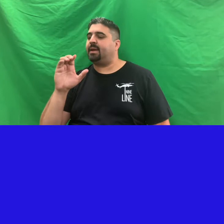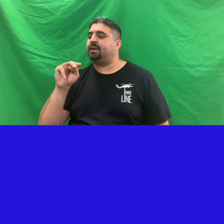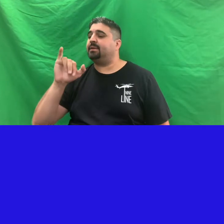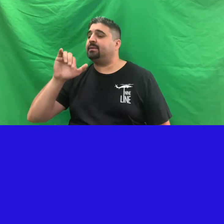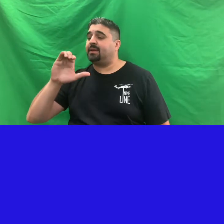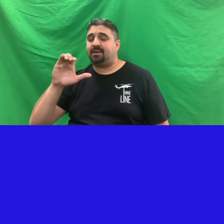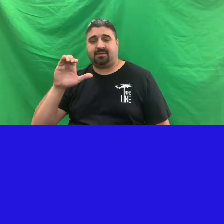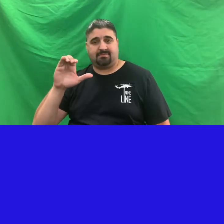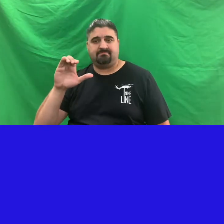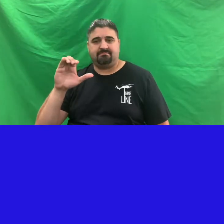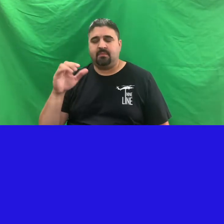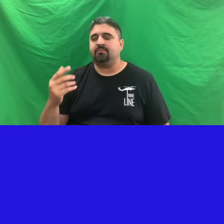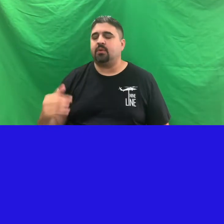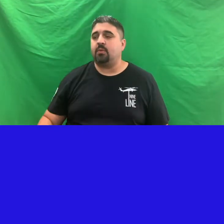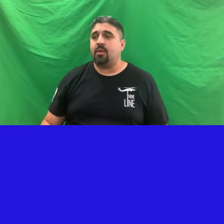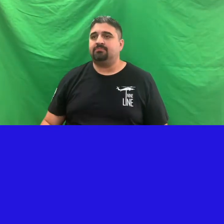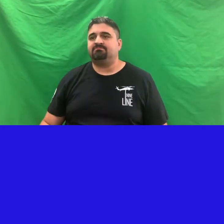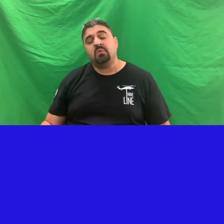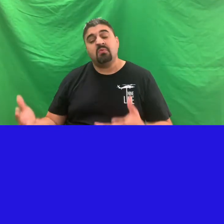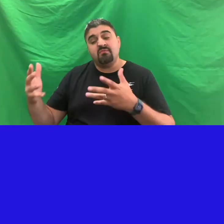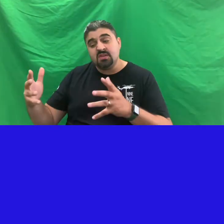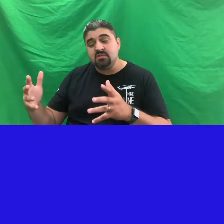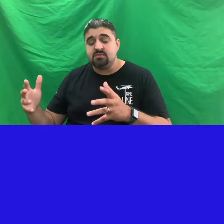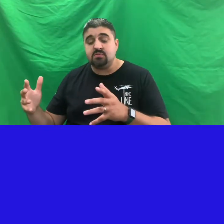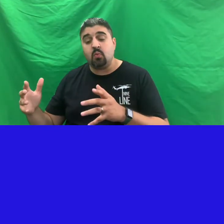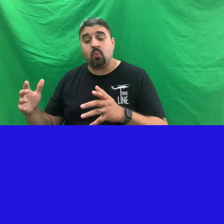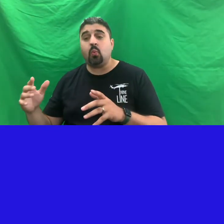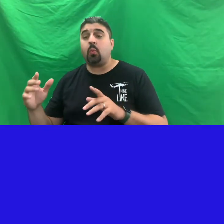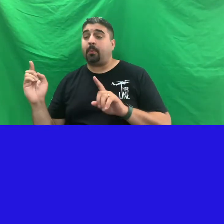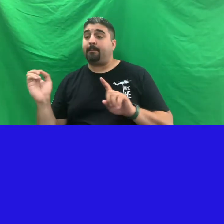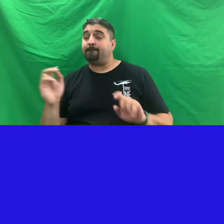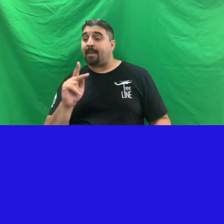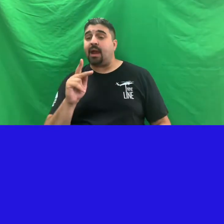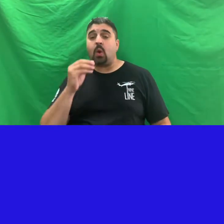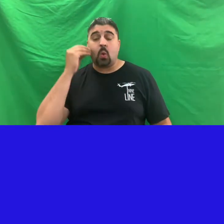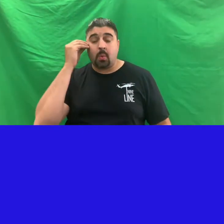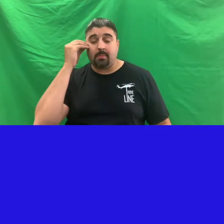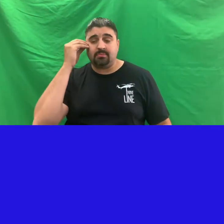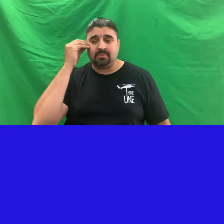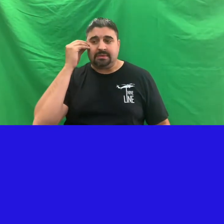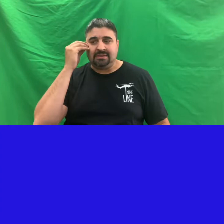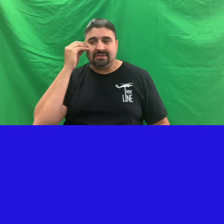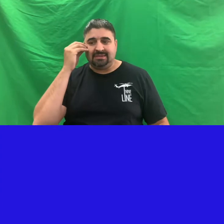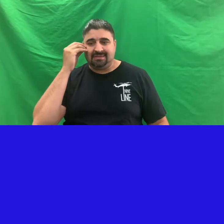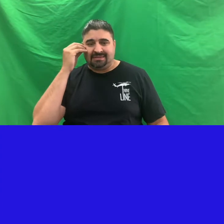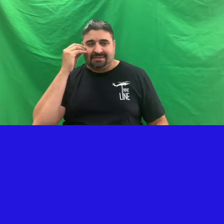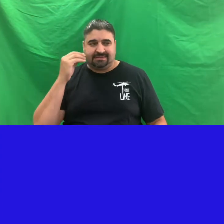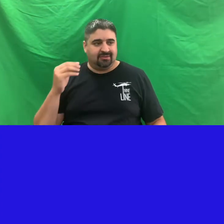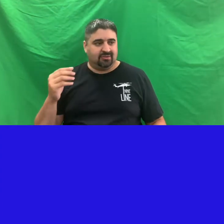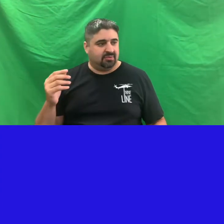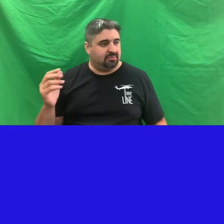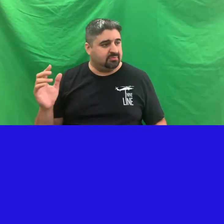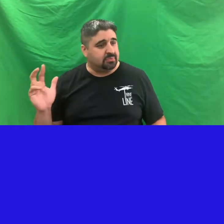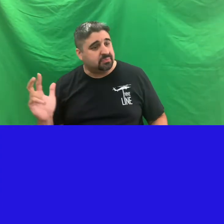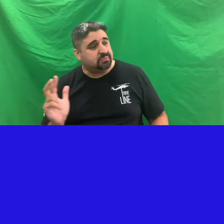home,' she said. 'We do not want to meet the old dark frog.'"